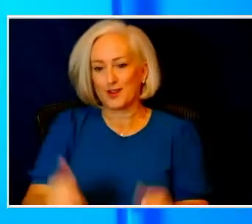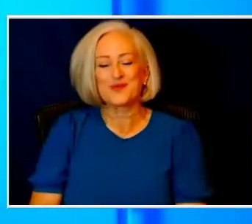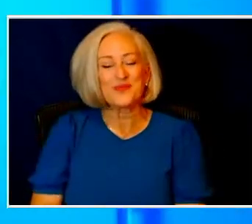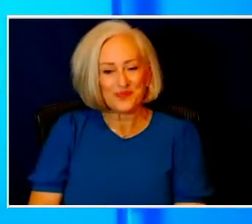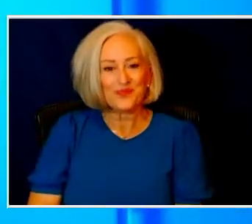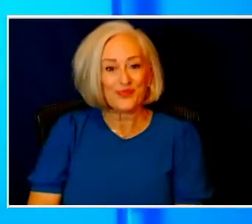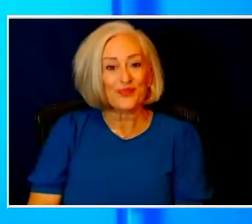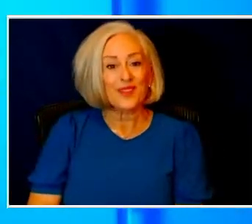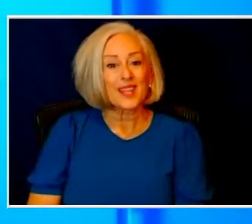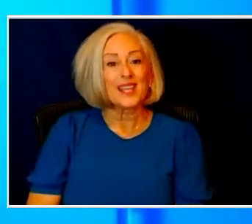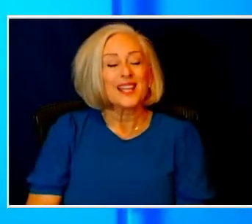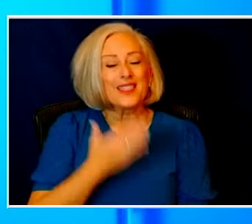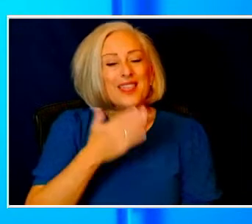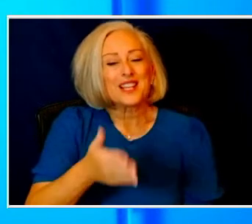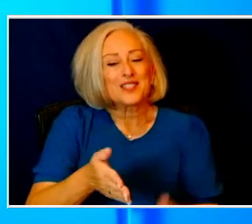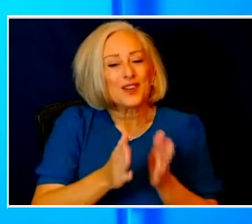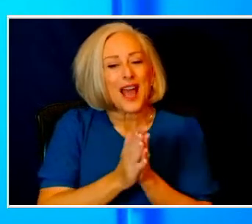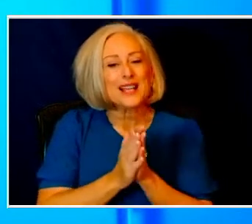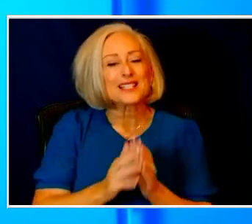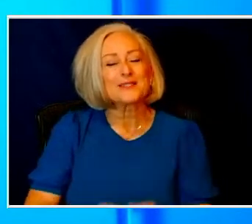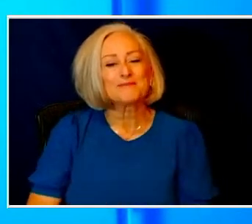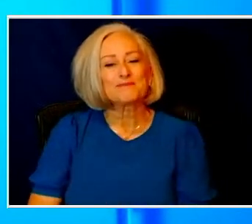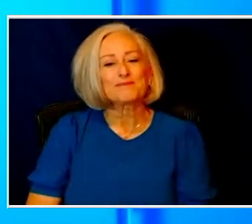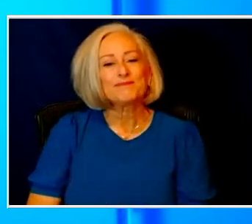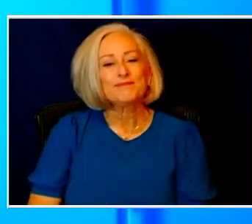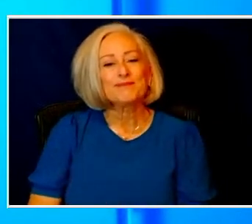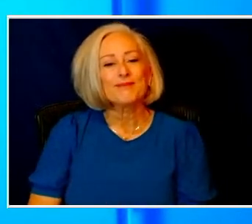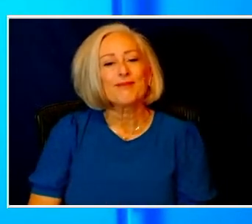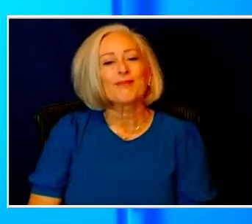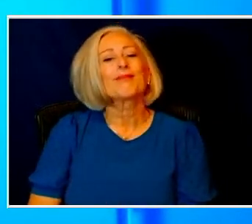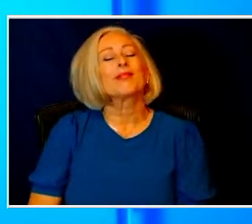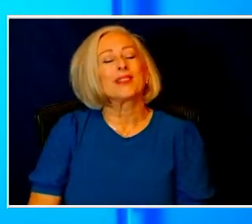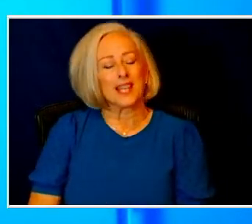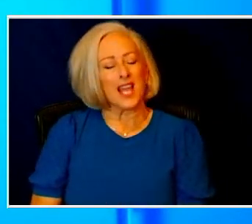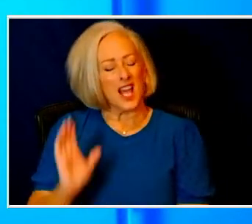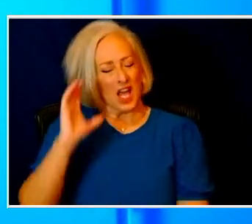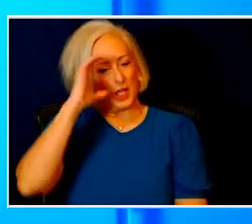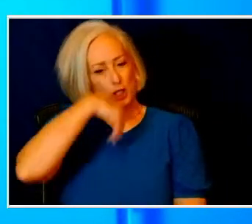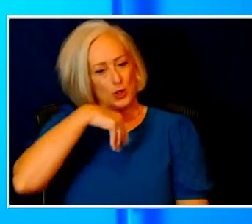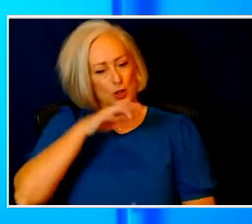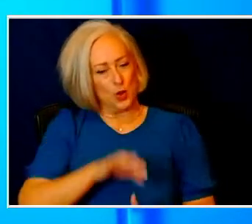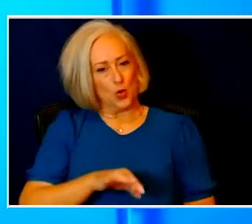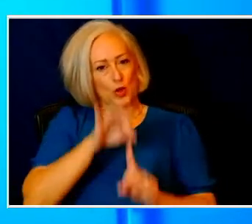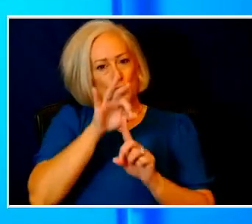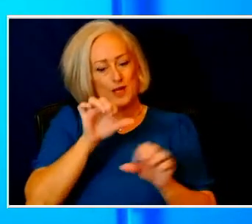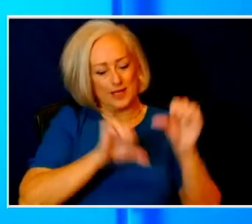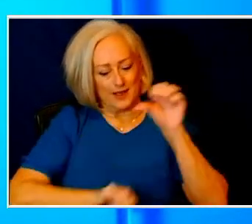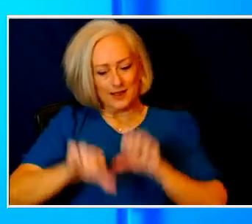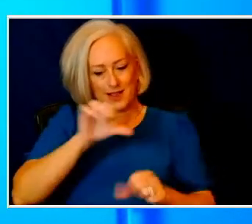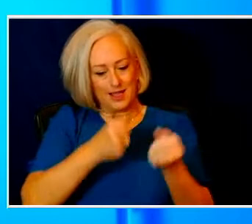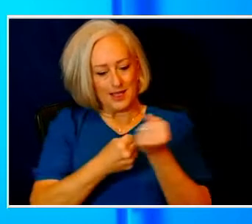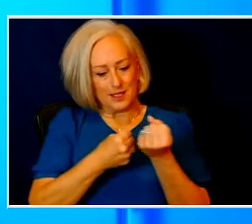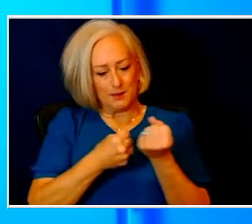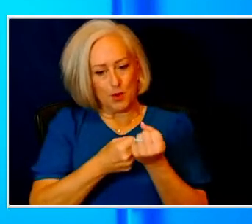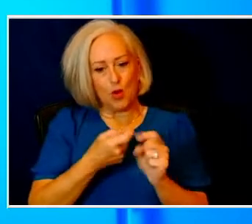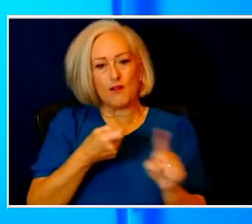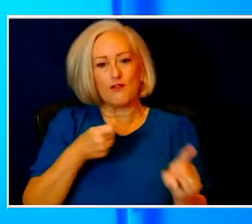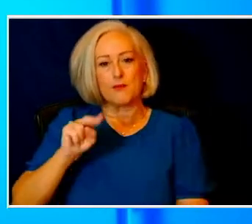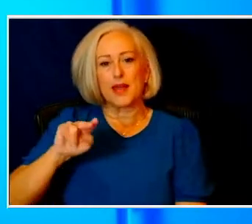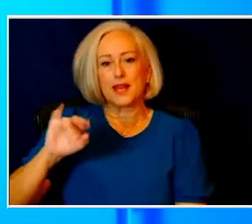think, a very unusual and unique scientific support mechanism from the NIH. So the